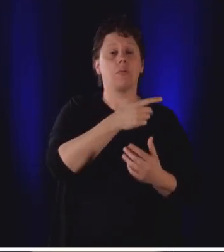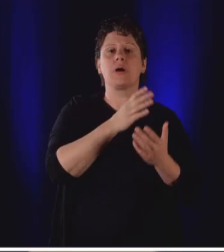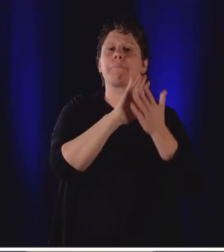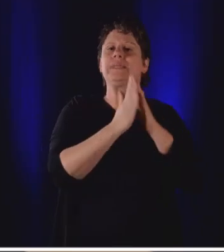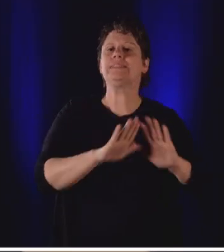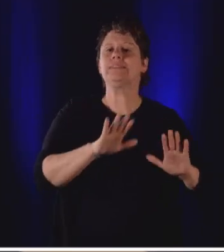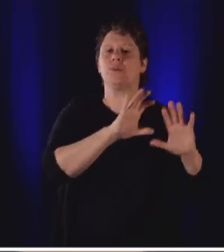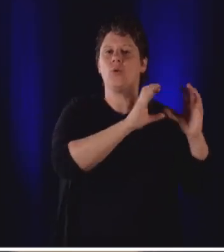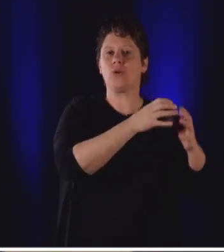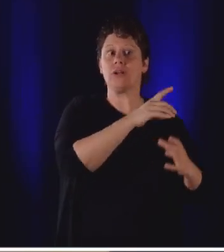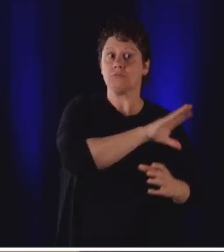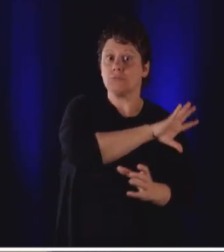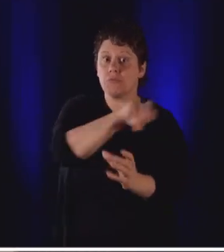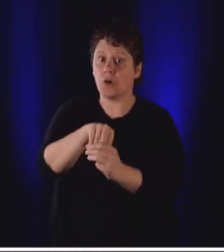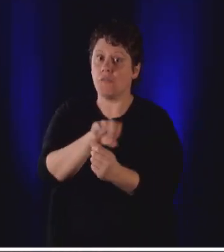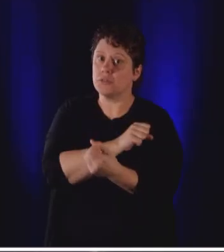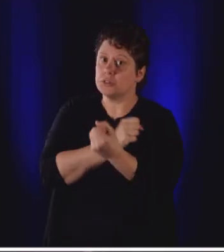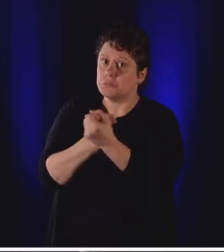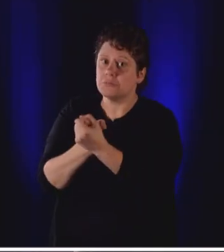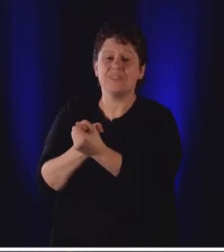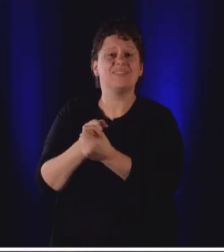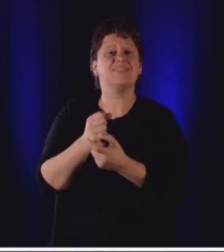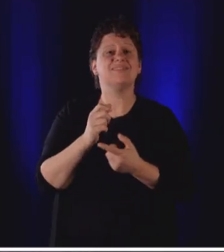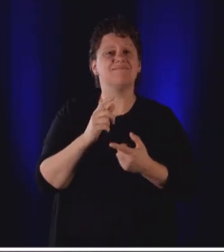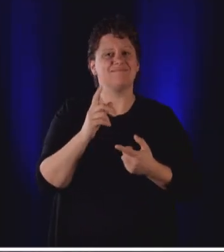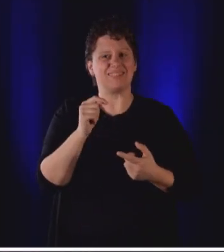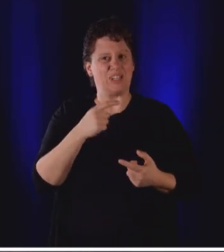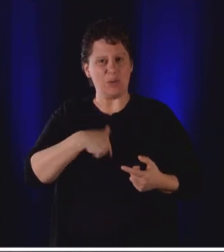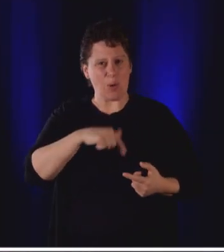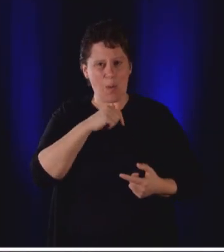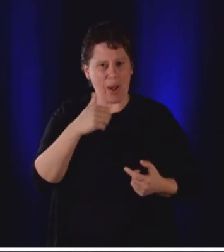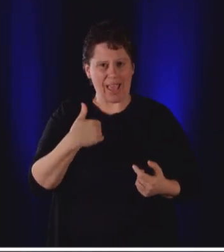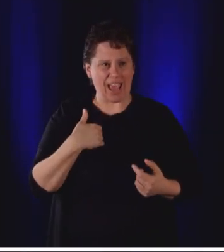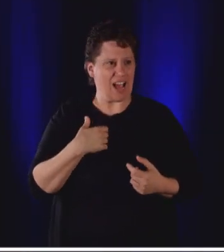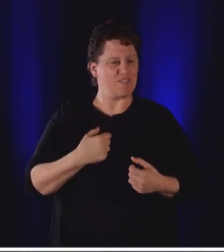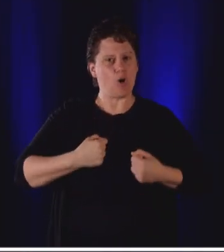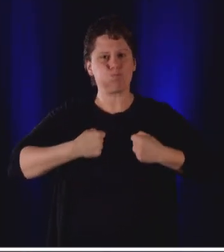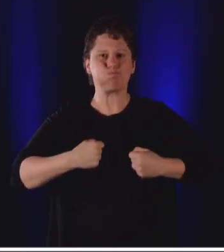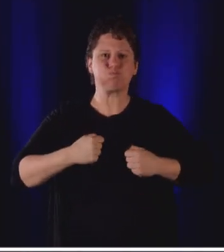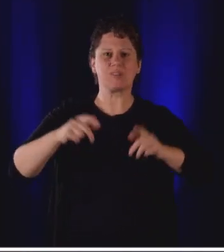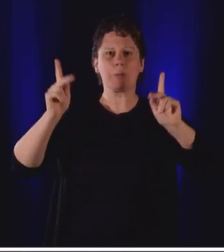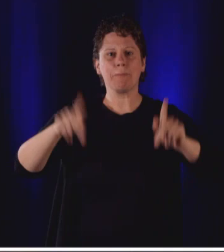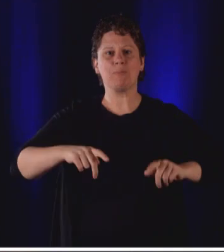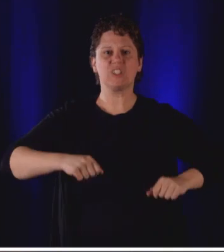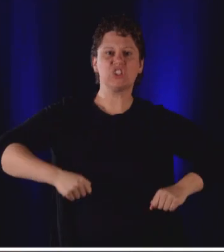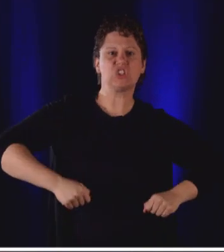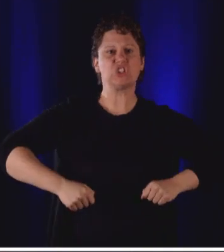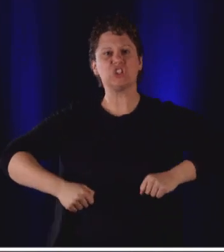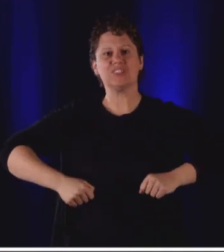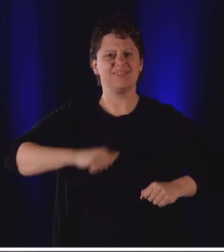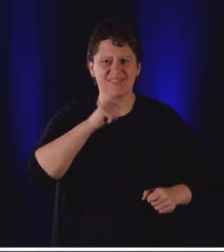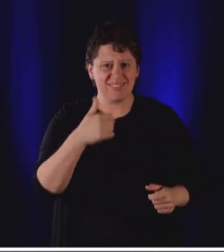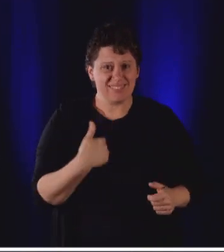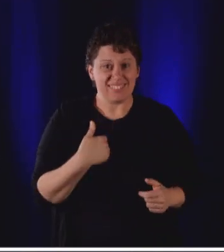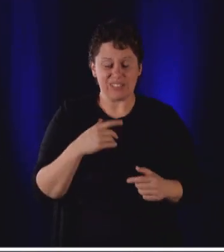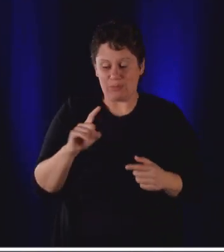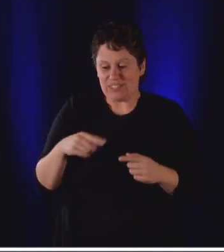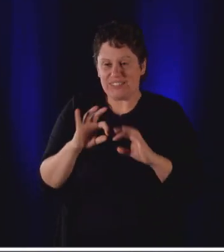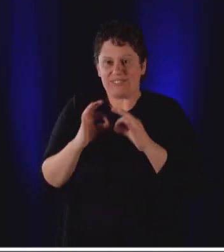hurt. Some people are even disabled, but we stand together so that we can show solidarity. And the police still show up at our protests.